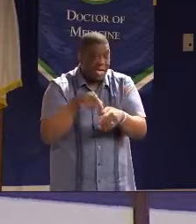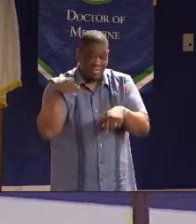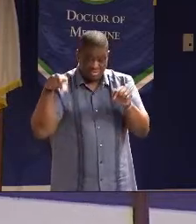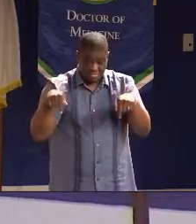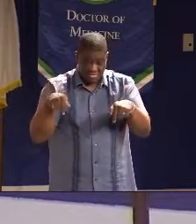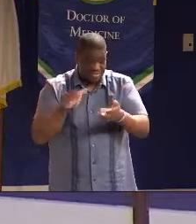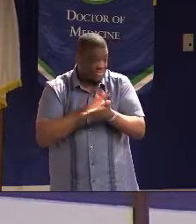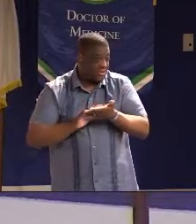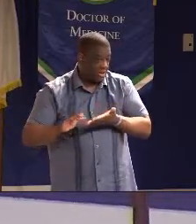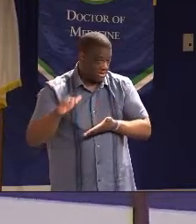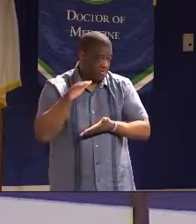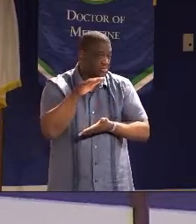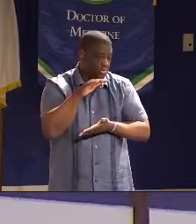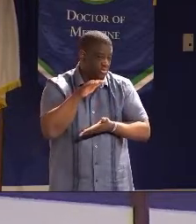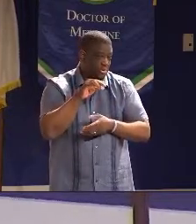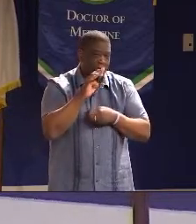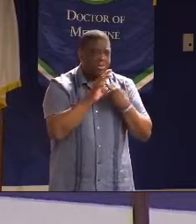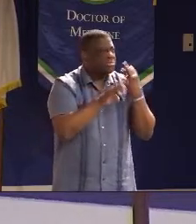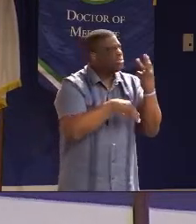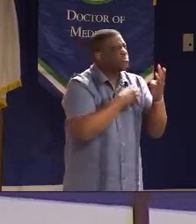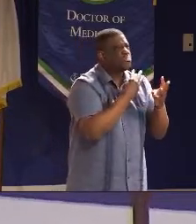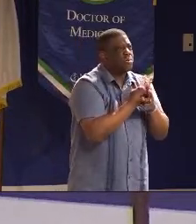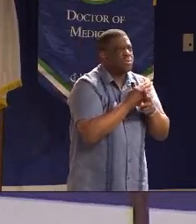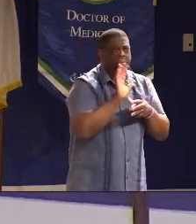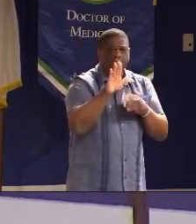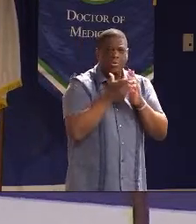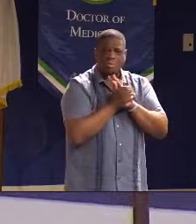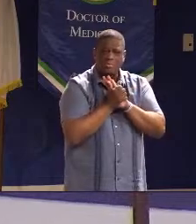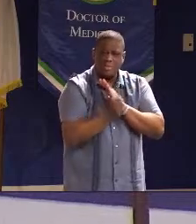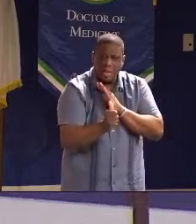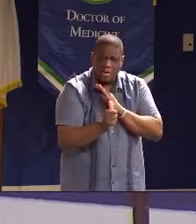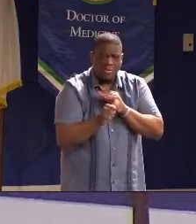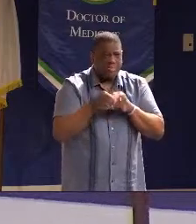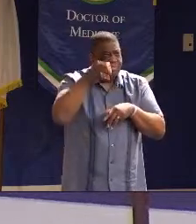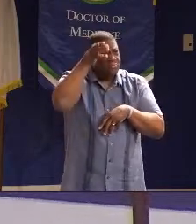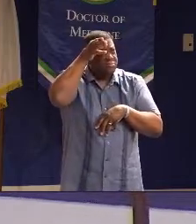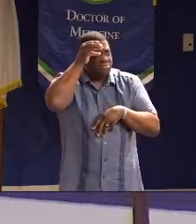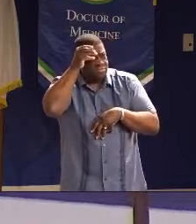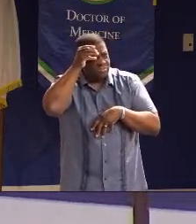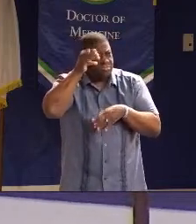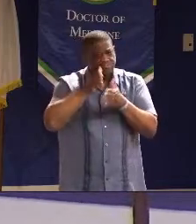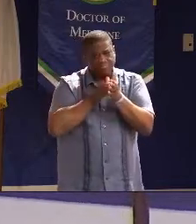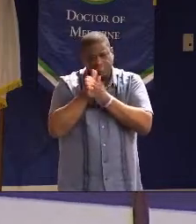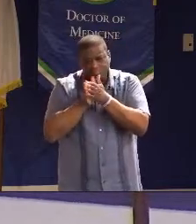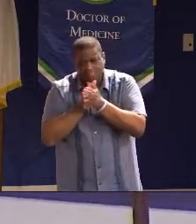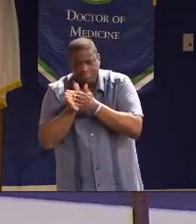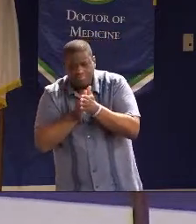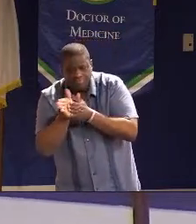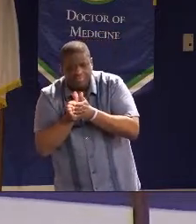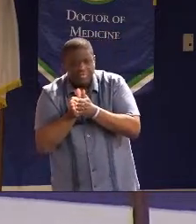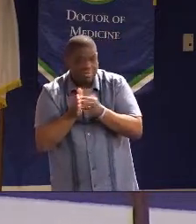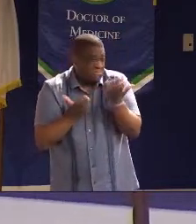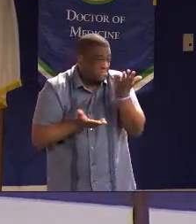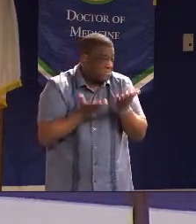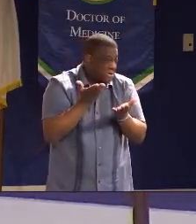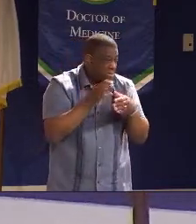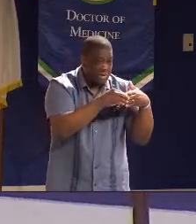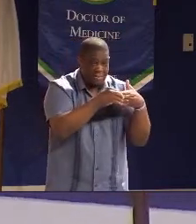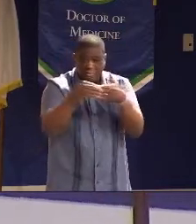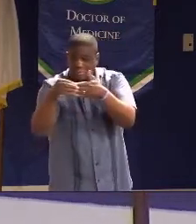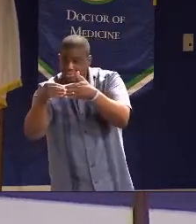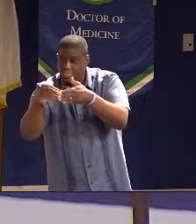Medicine. In a world where your talents, intelligence, and drive could have led you to any number